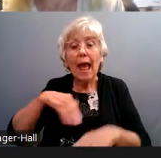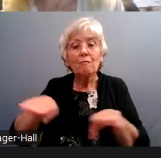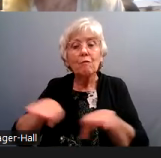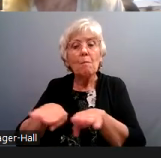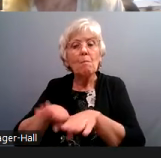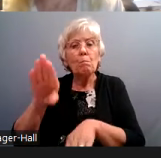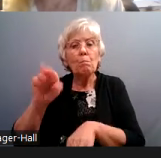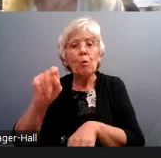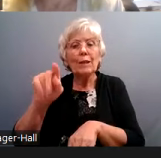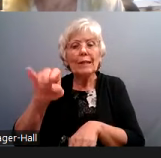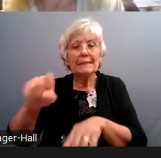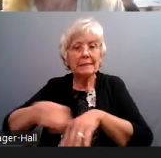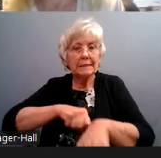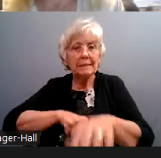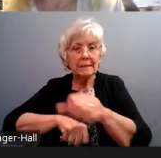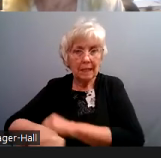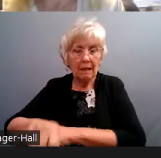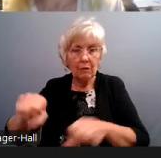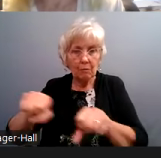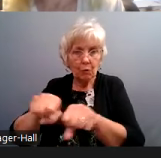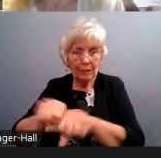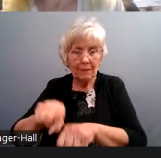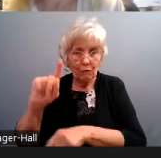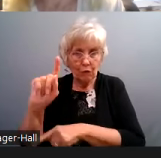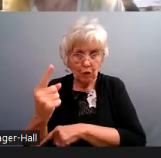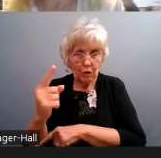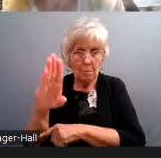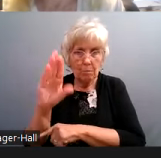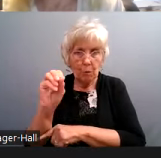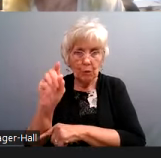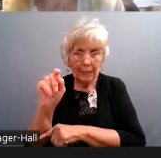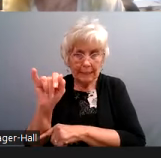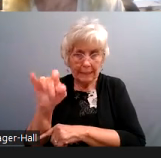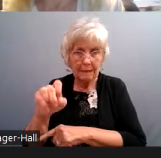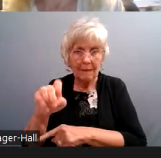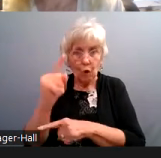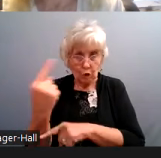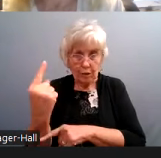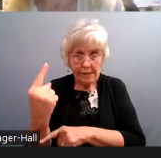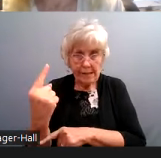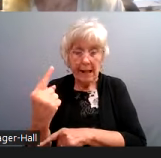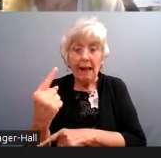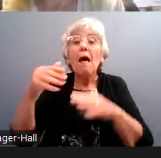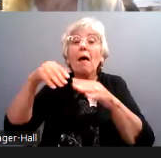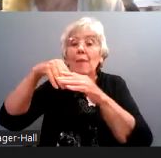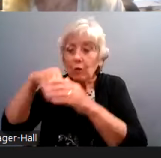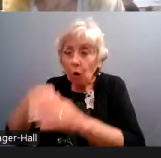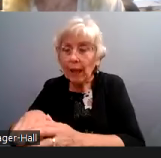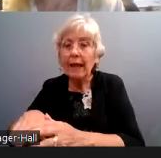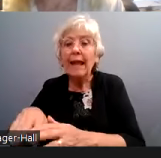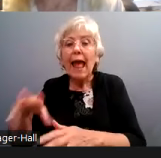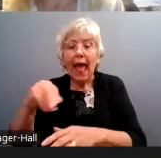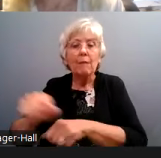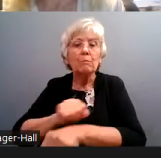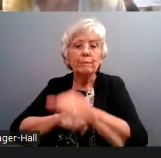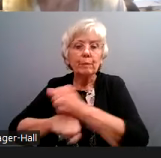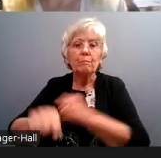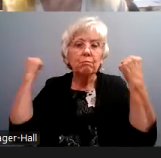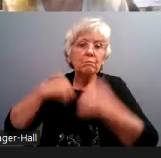now. So put on the booties first, and then go straight into the inside and put on the rest of